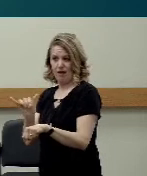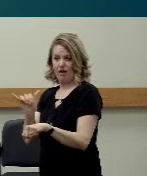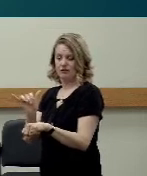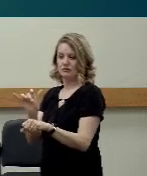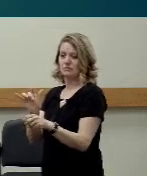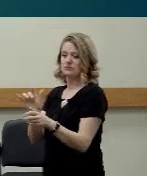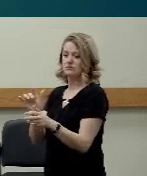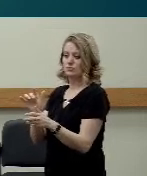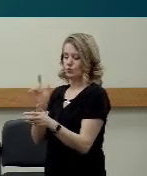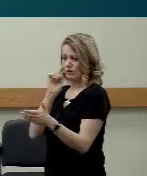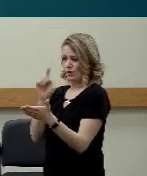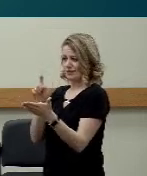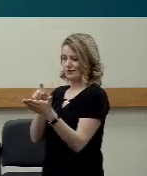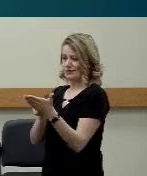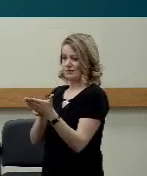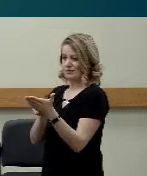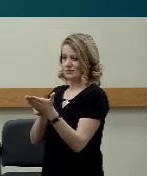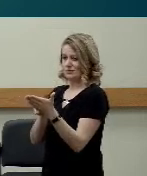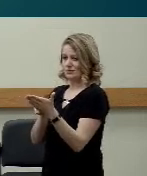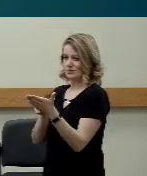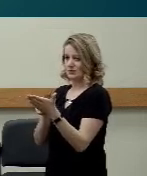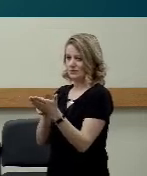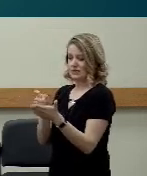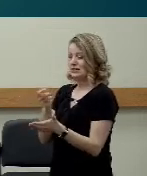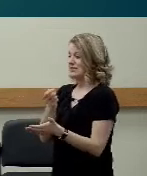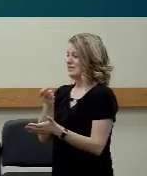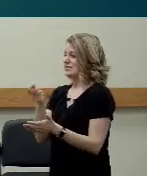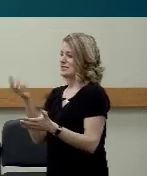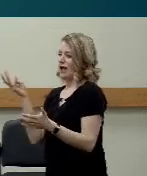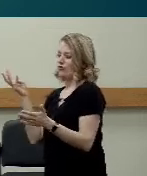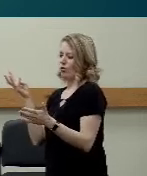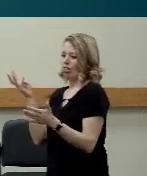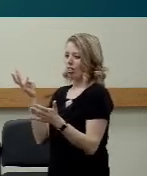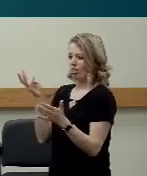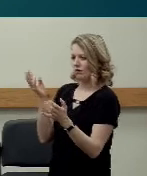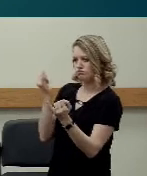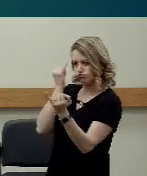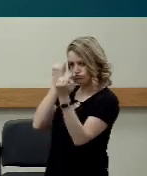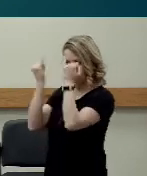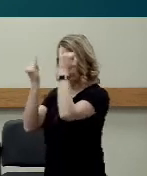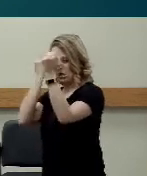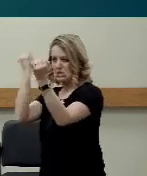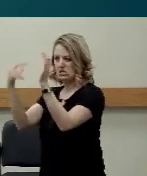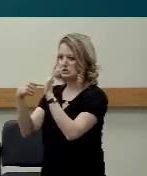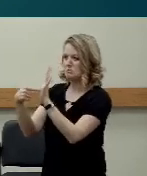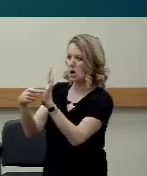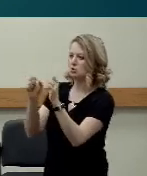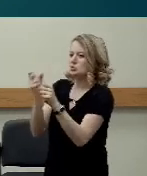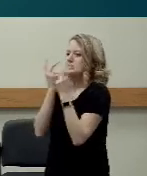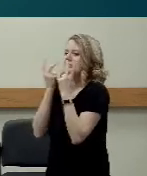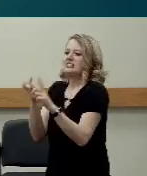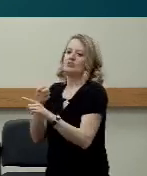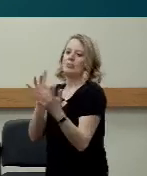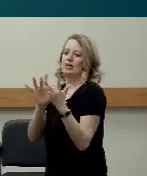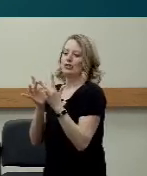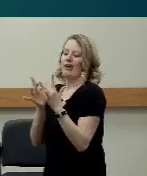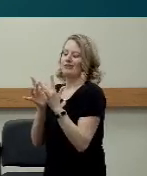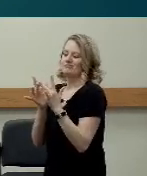of national predictive models that were surfacing and widely available on the internet.